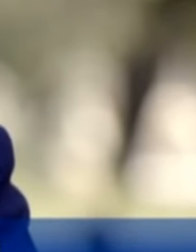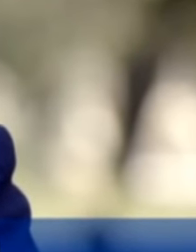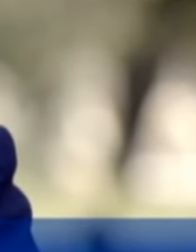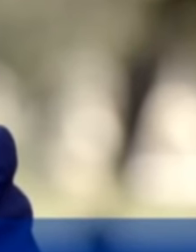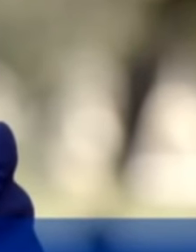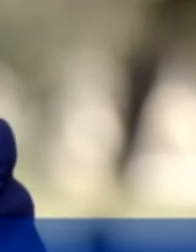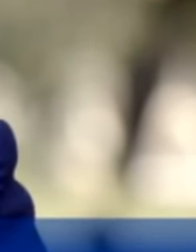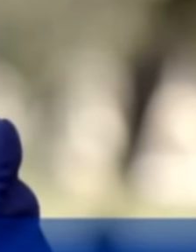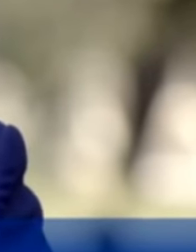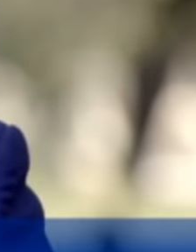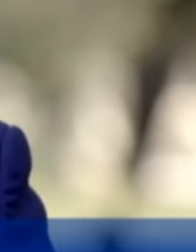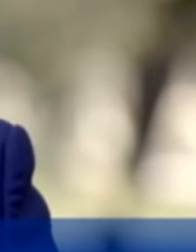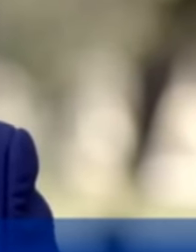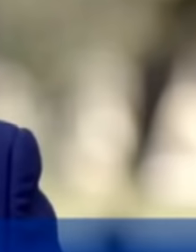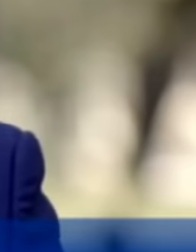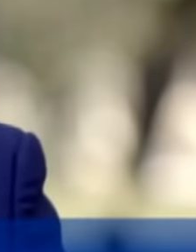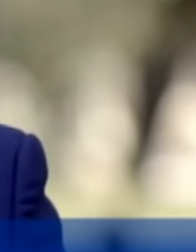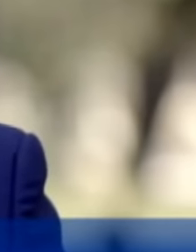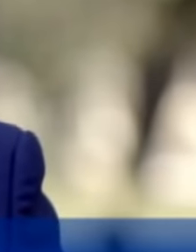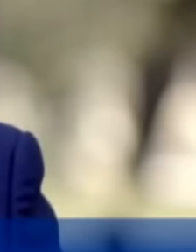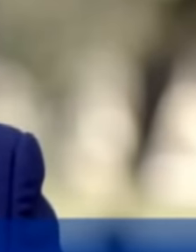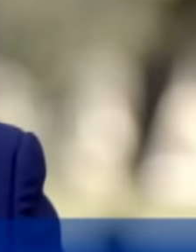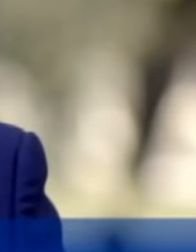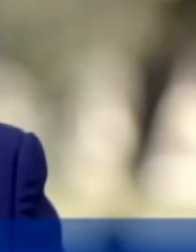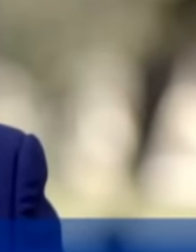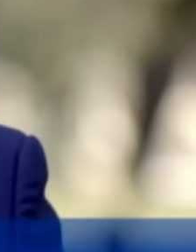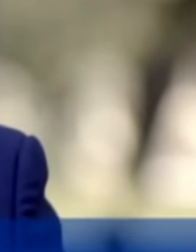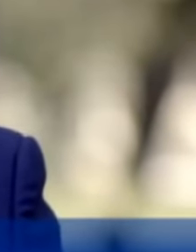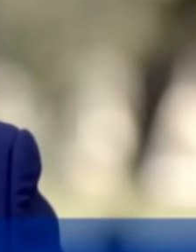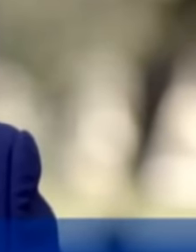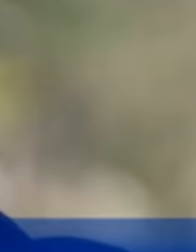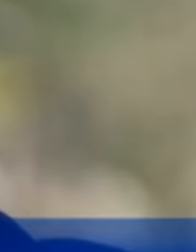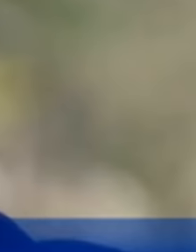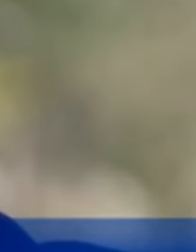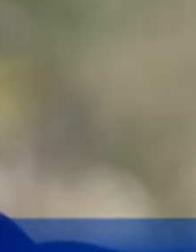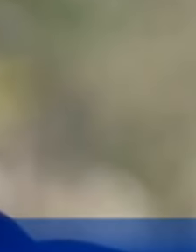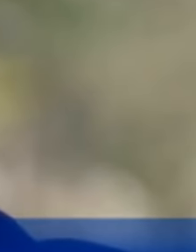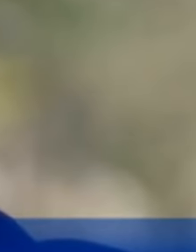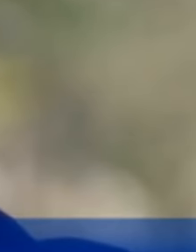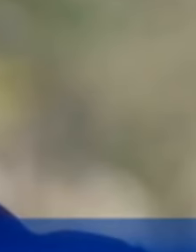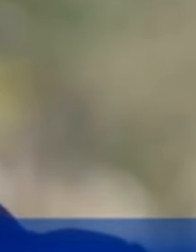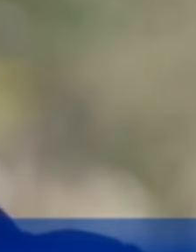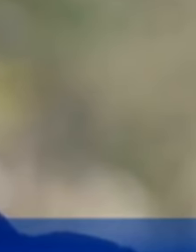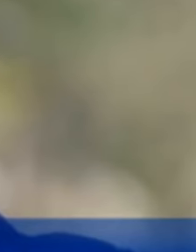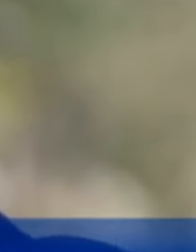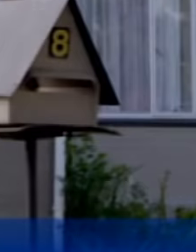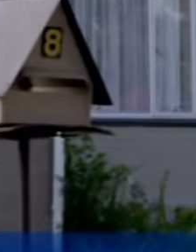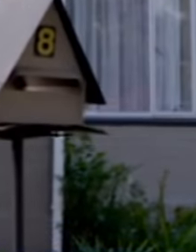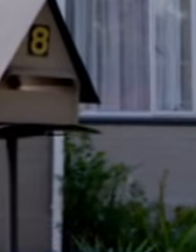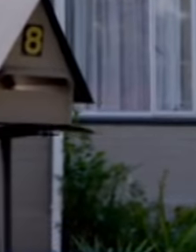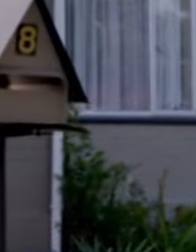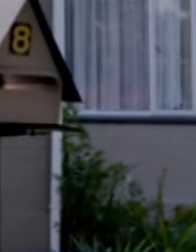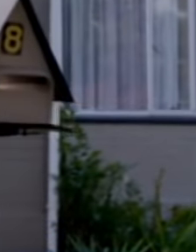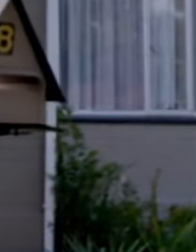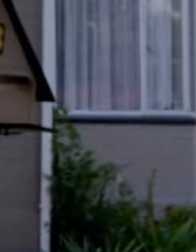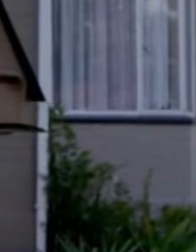plan. Plans include grocery, unveiling, and transport benefit. Plus, you can get all your premiums back. I